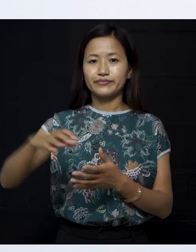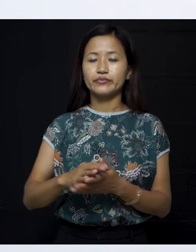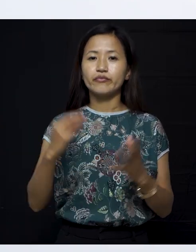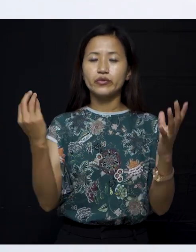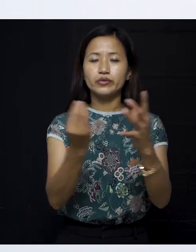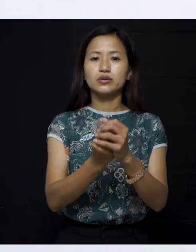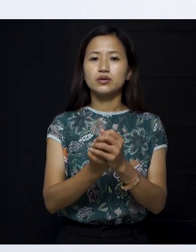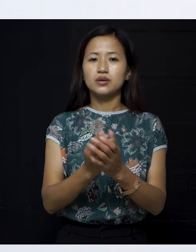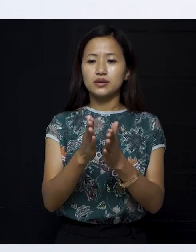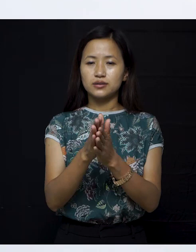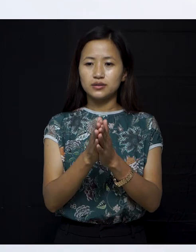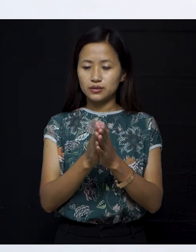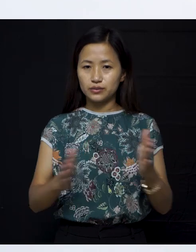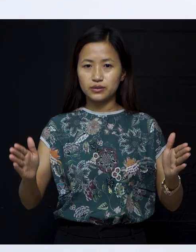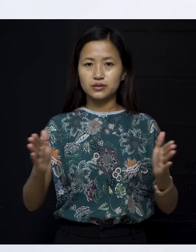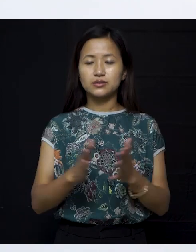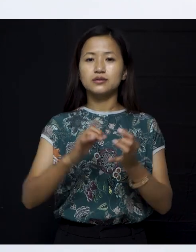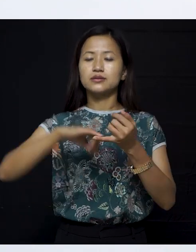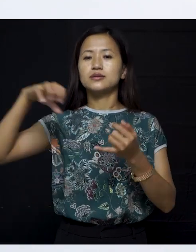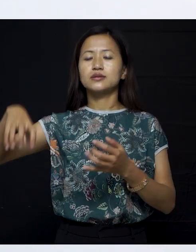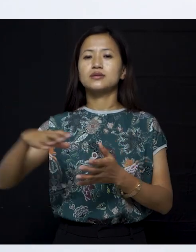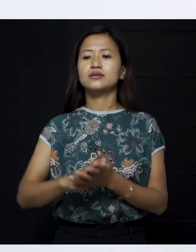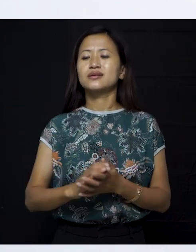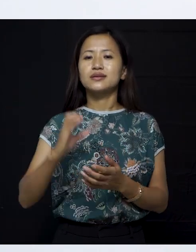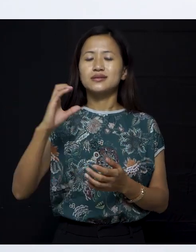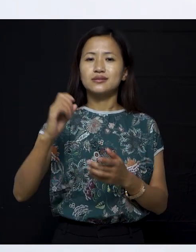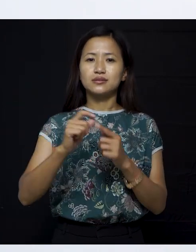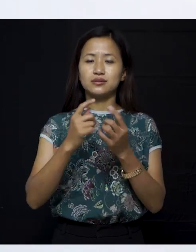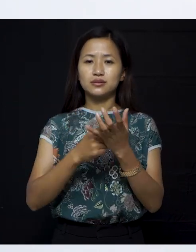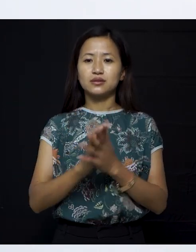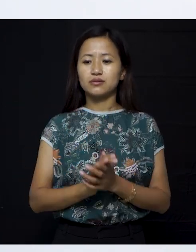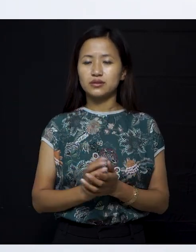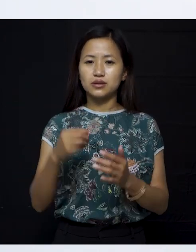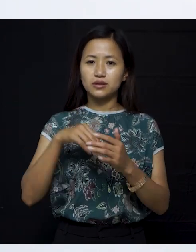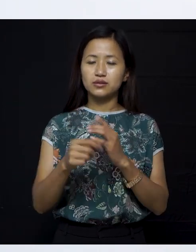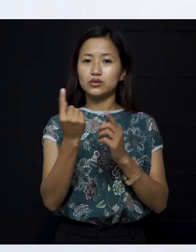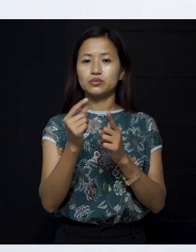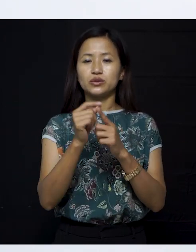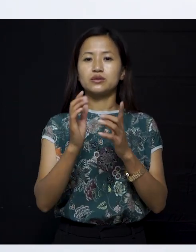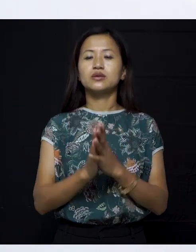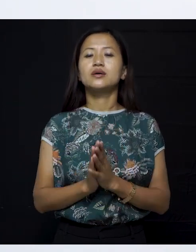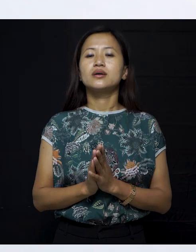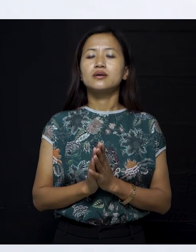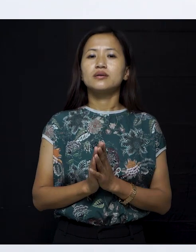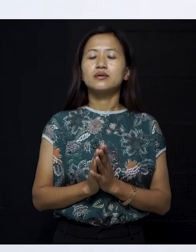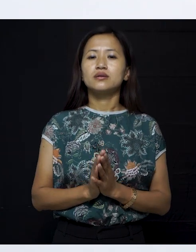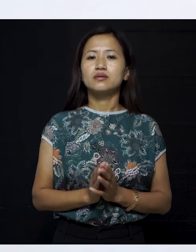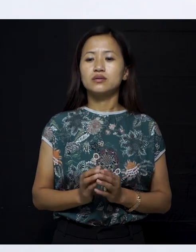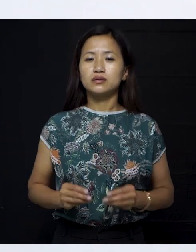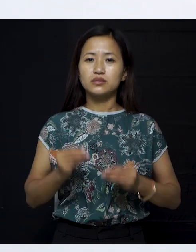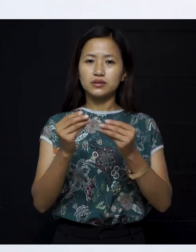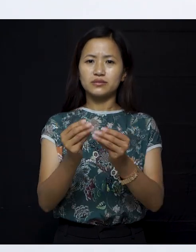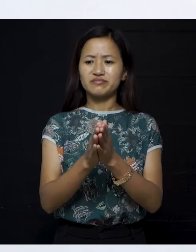only separate states was given to certain states. Like for example, Andhra Pradesh, they were